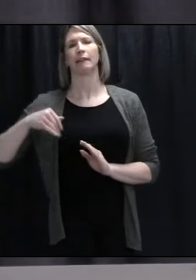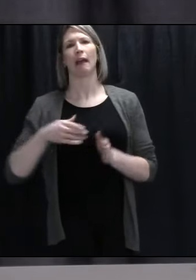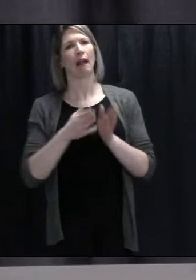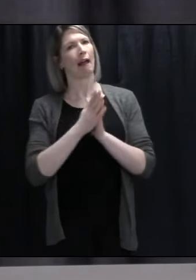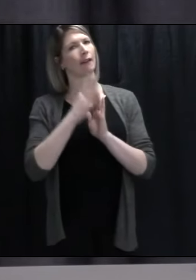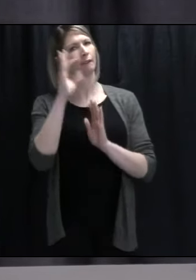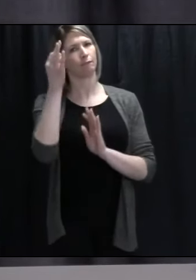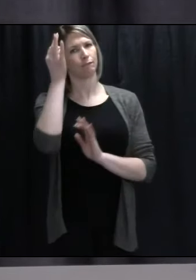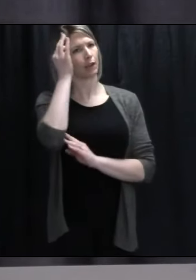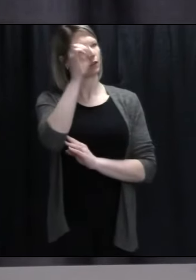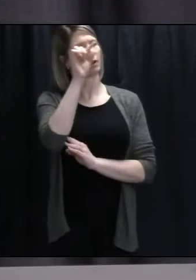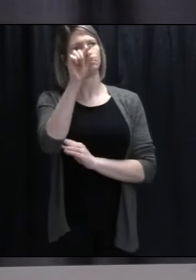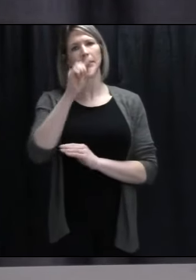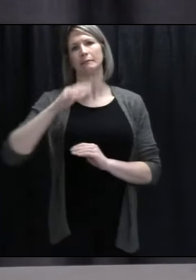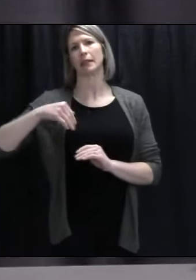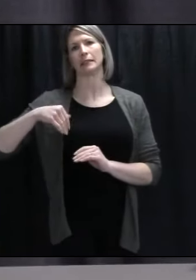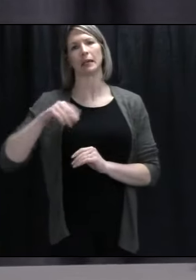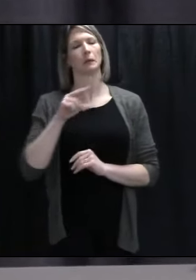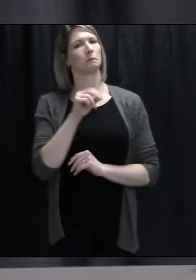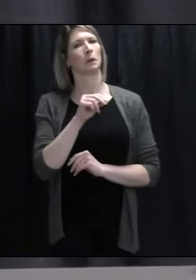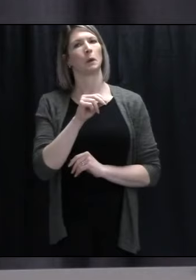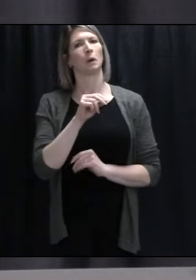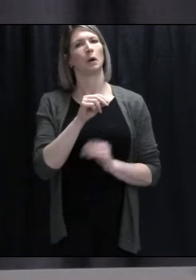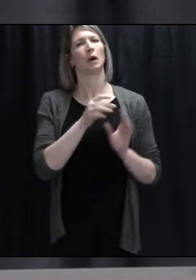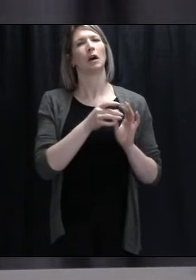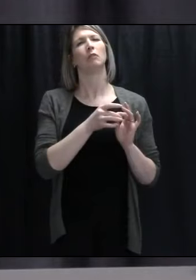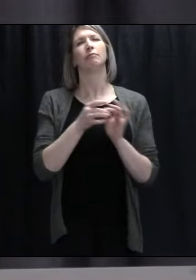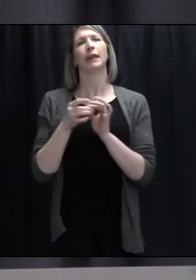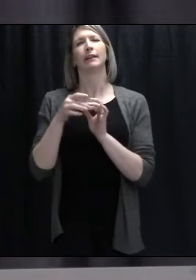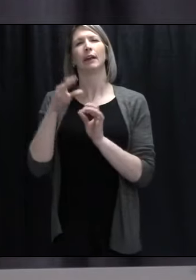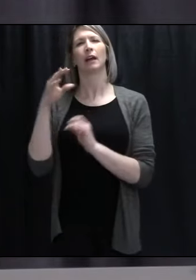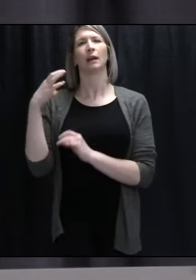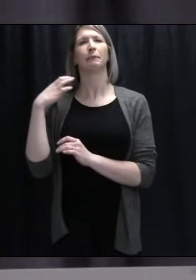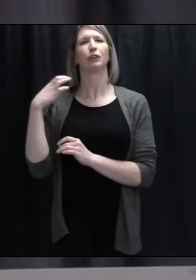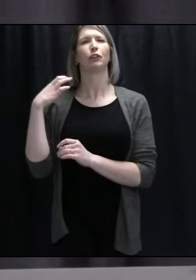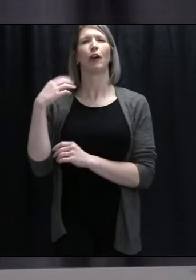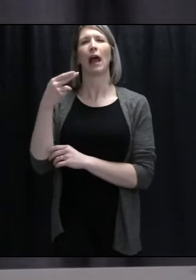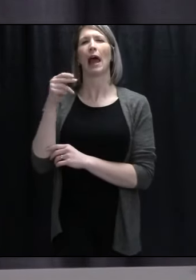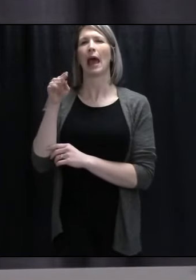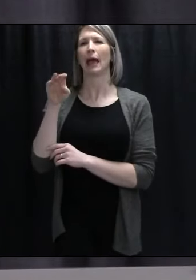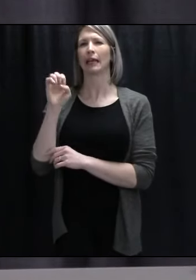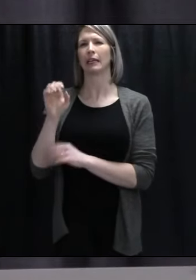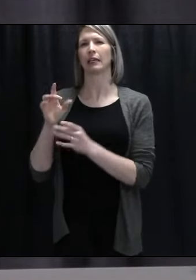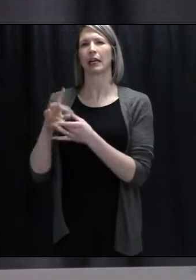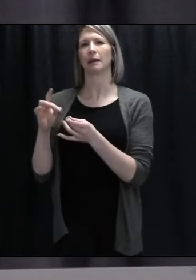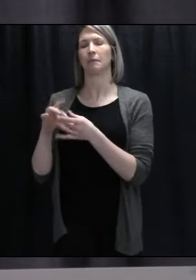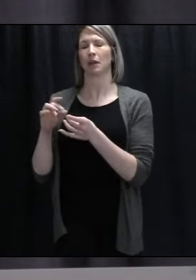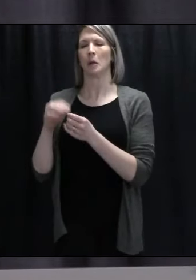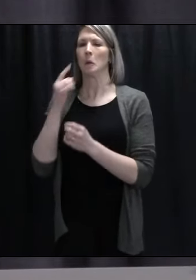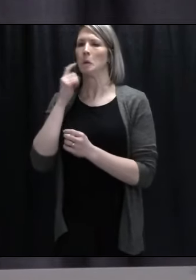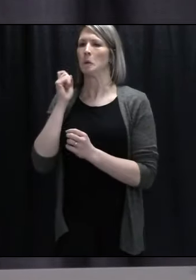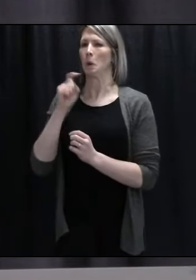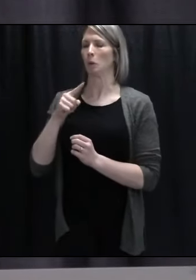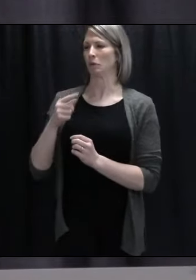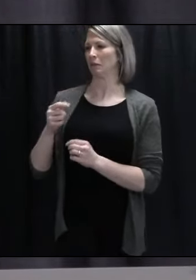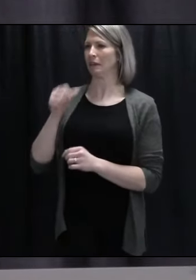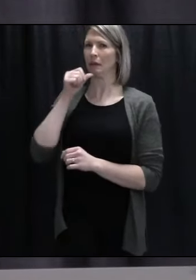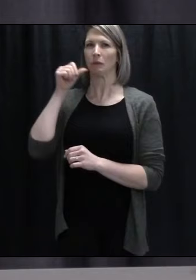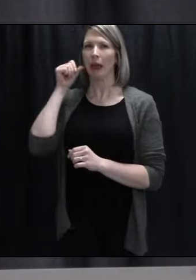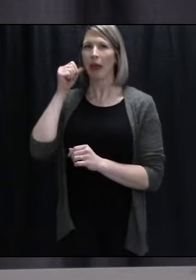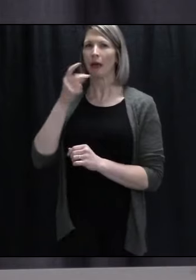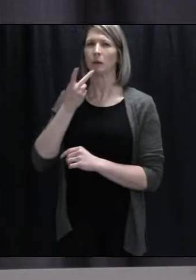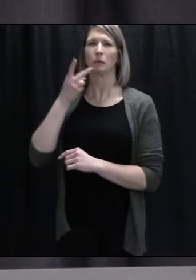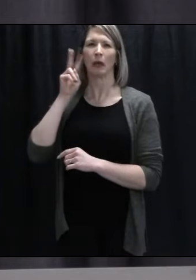back and building on Minister Hagee's comments there, over the last day and a half or so, there's been quite a bit of dialogue and communication with